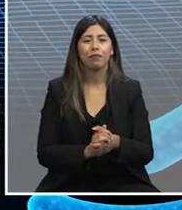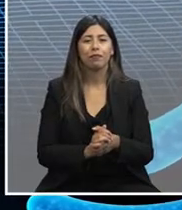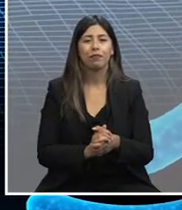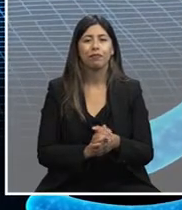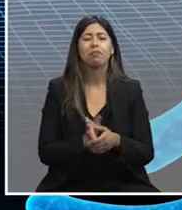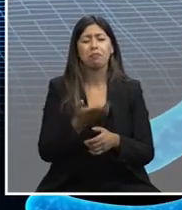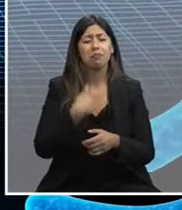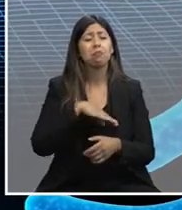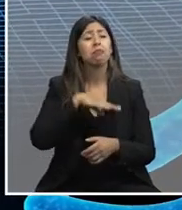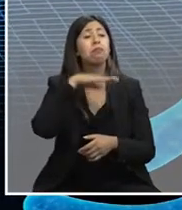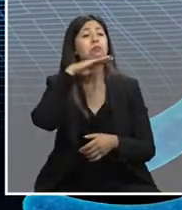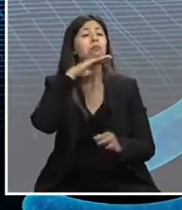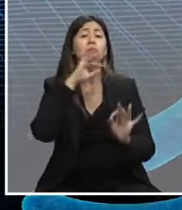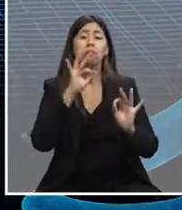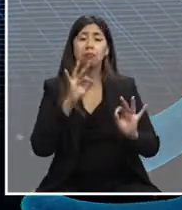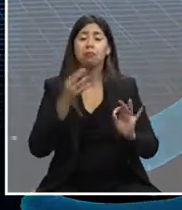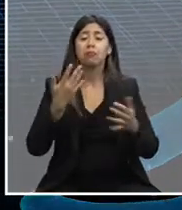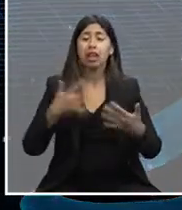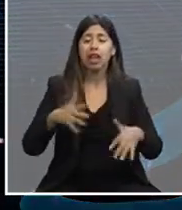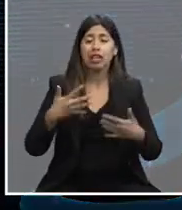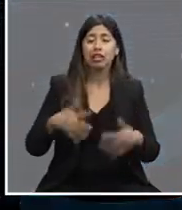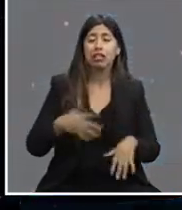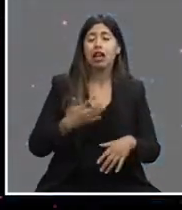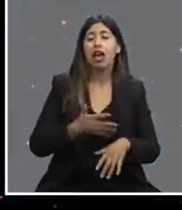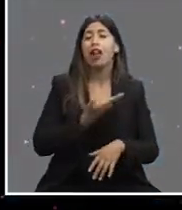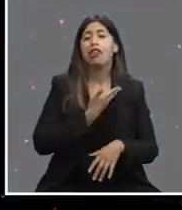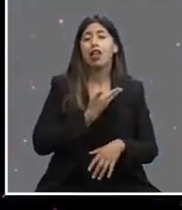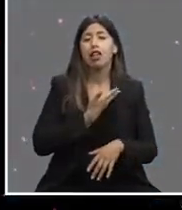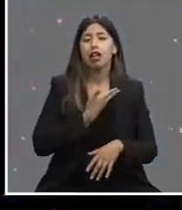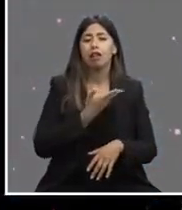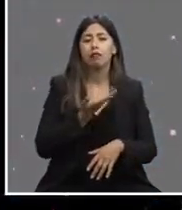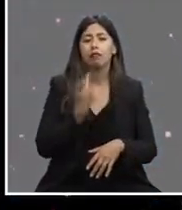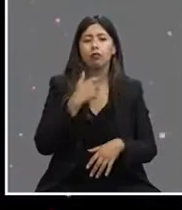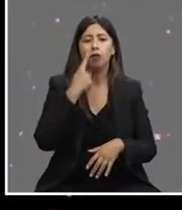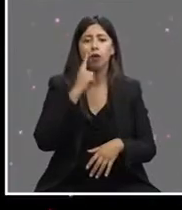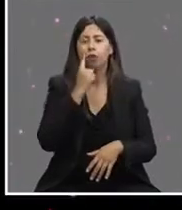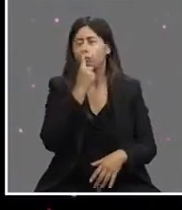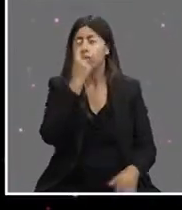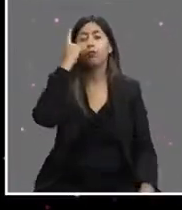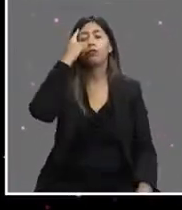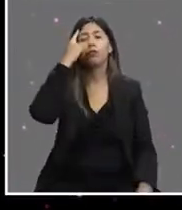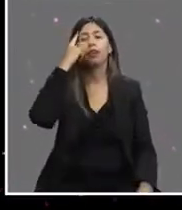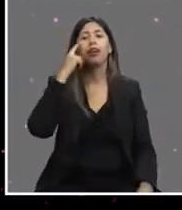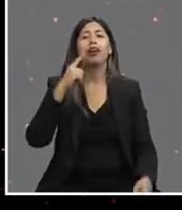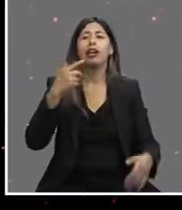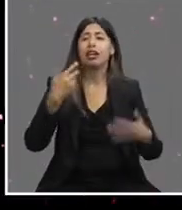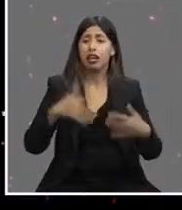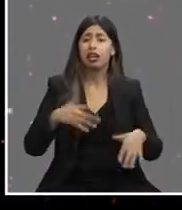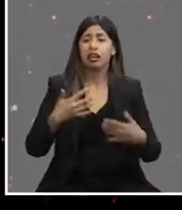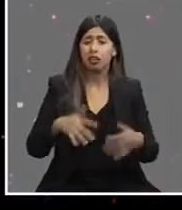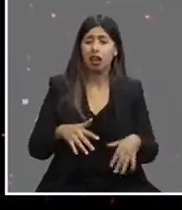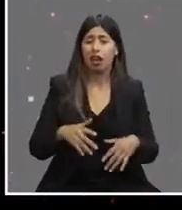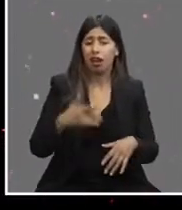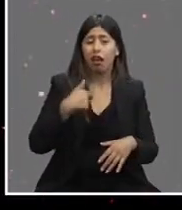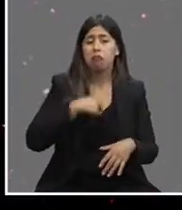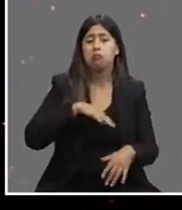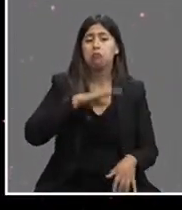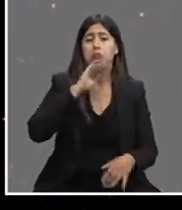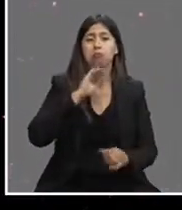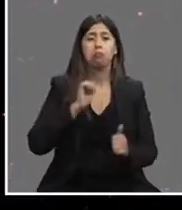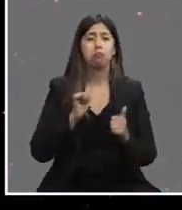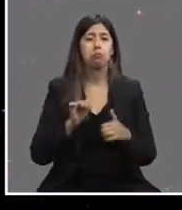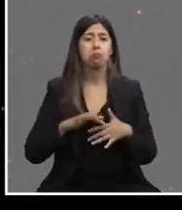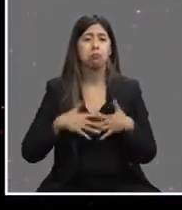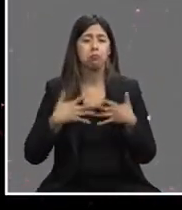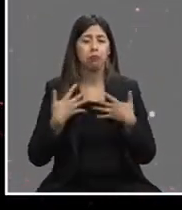everything? One way of obtaining this precious molecule without continually increasing our material conception